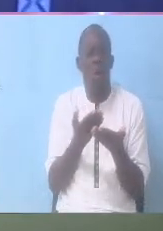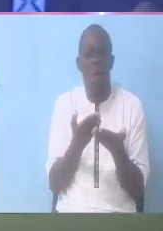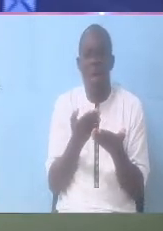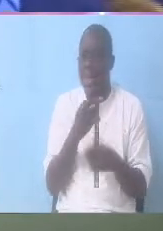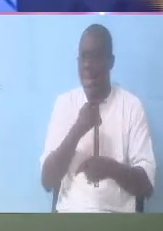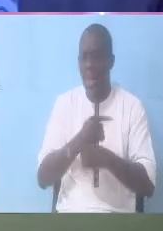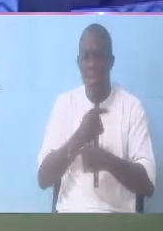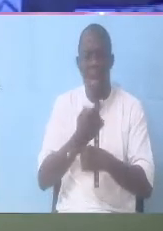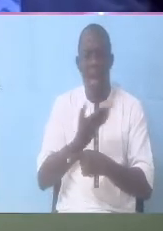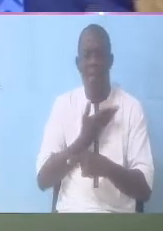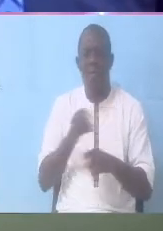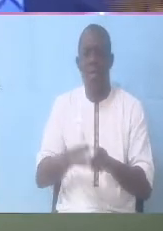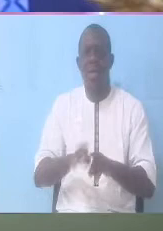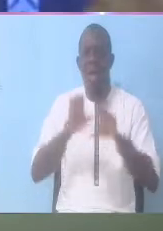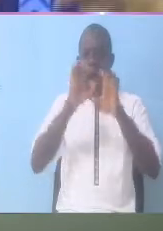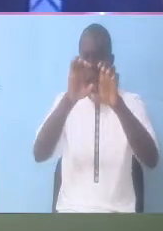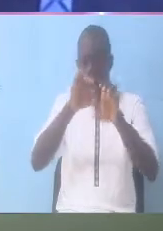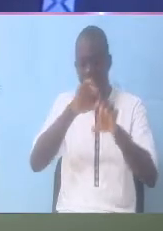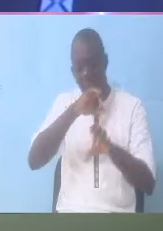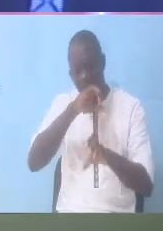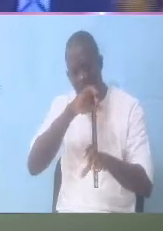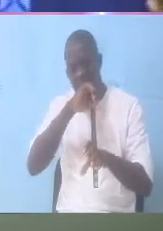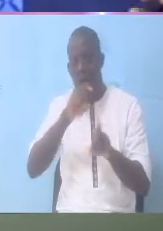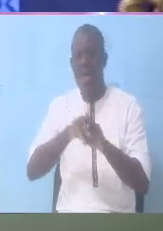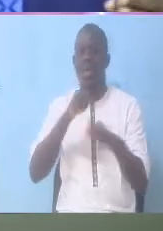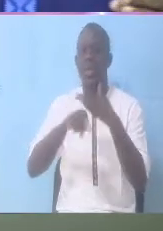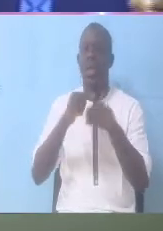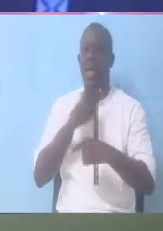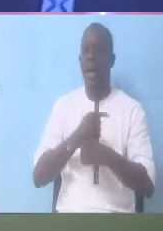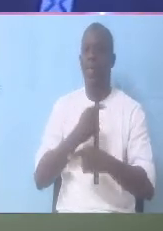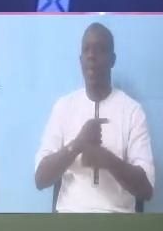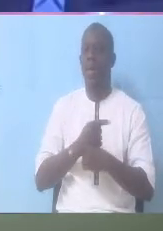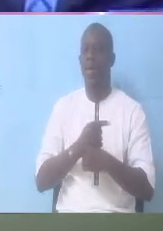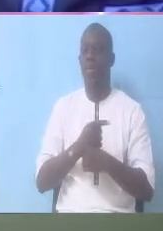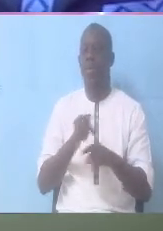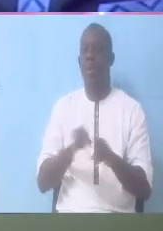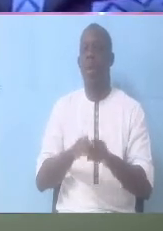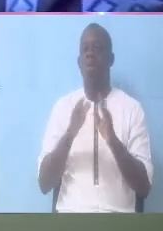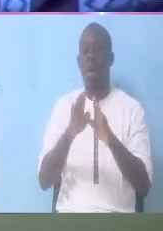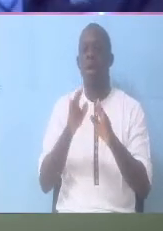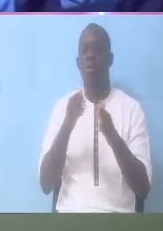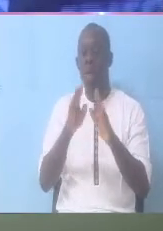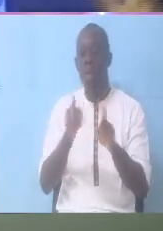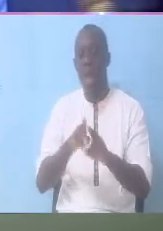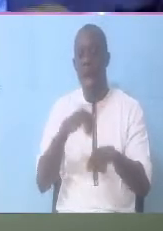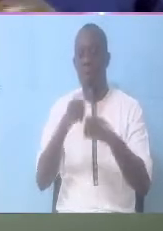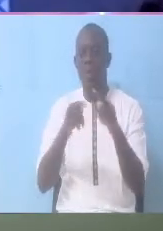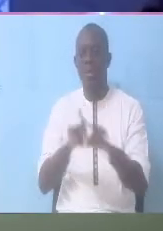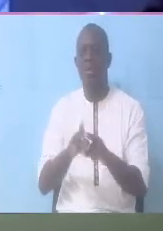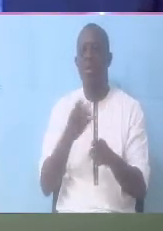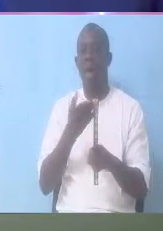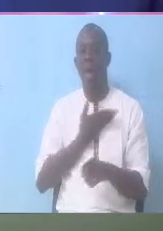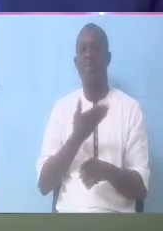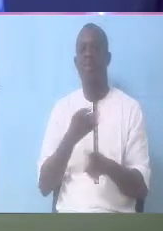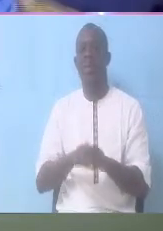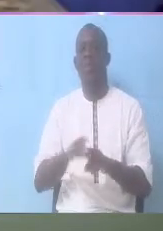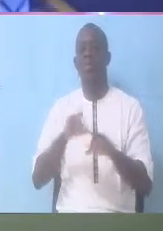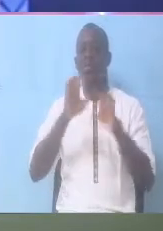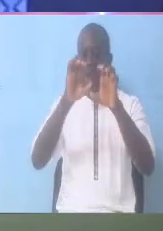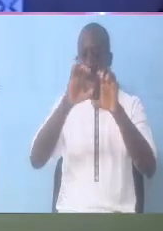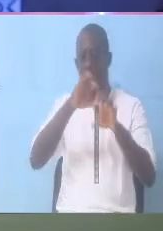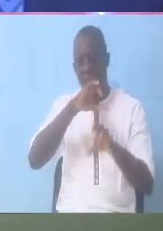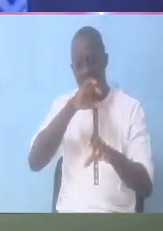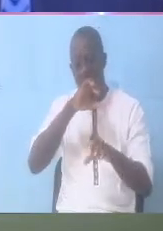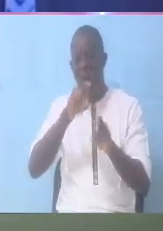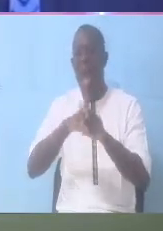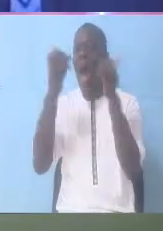It looks like there was a fascination for witches. Yes. at State House during those days. So